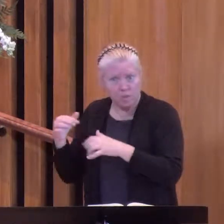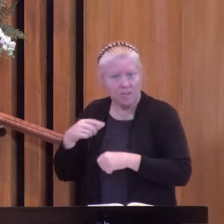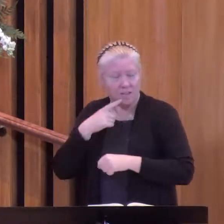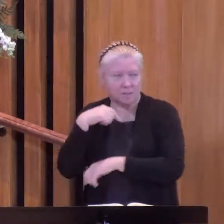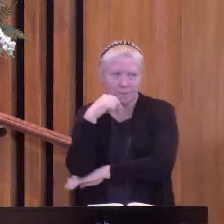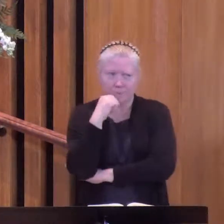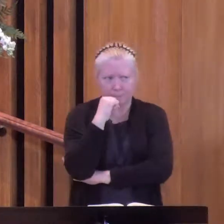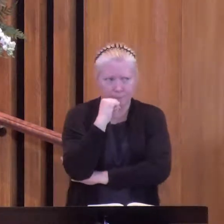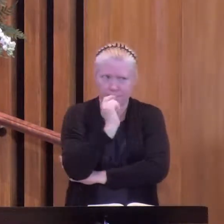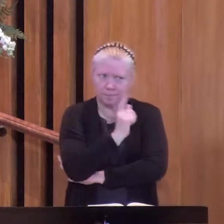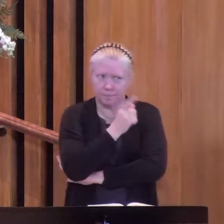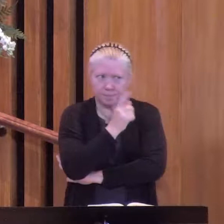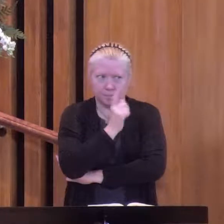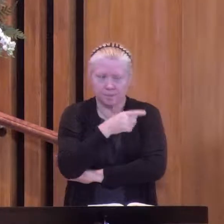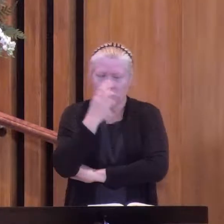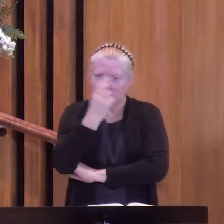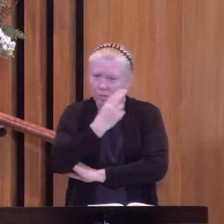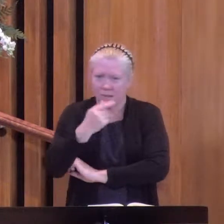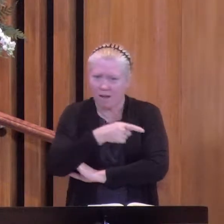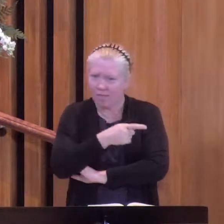with a misunderstanding of